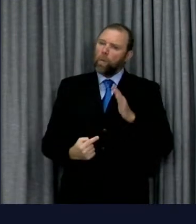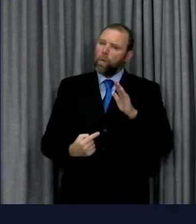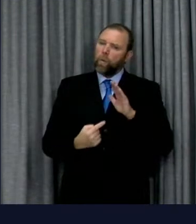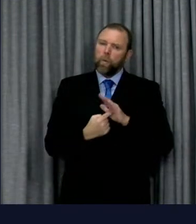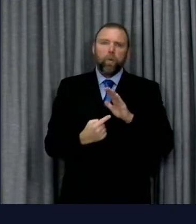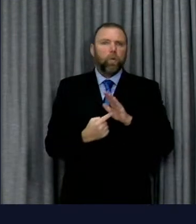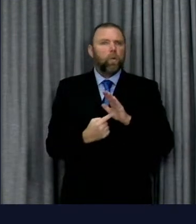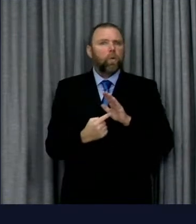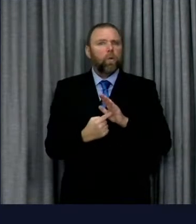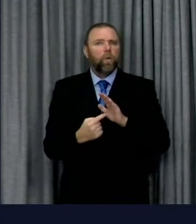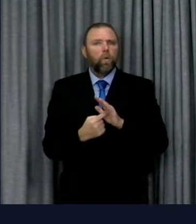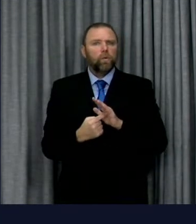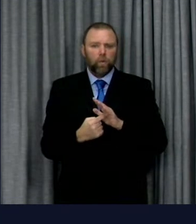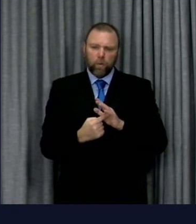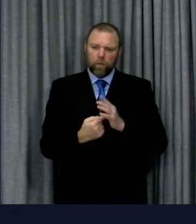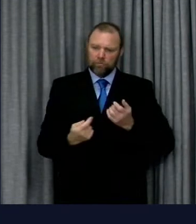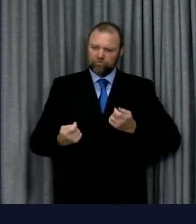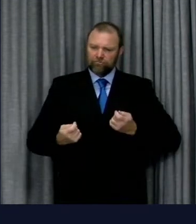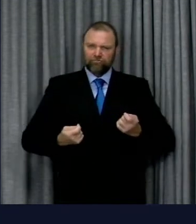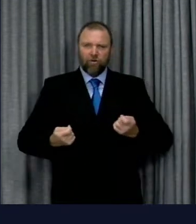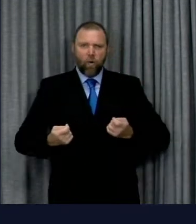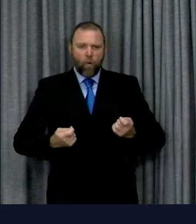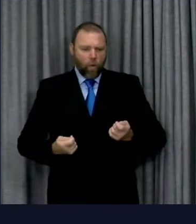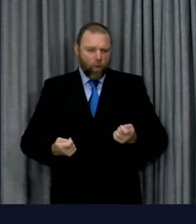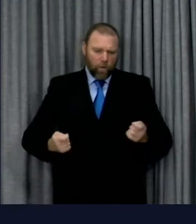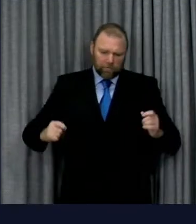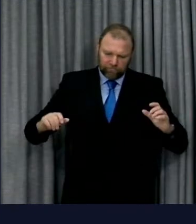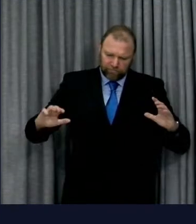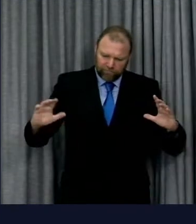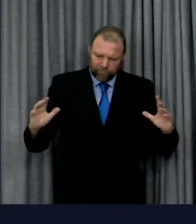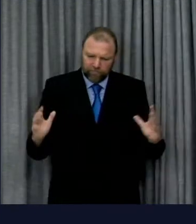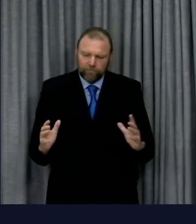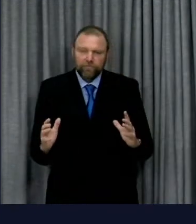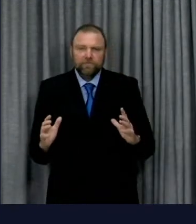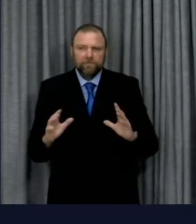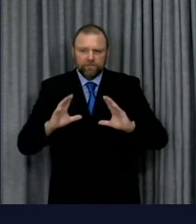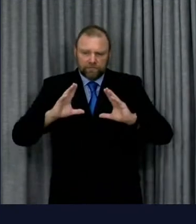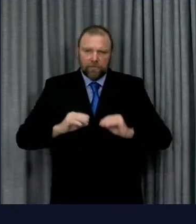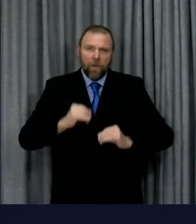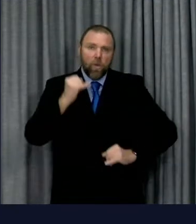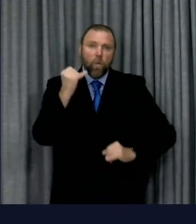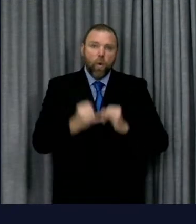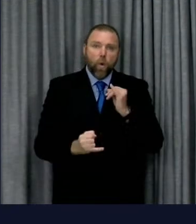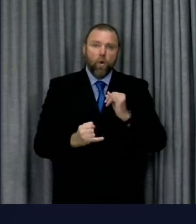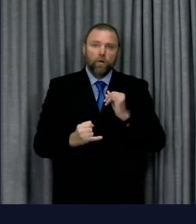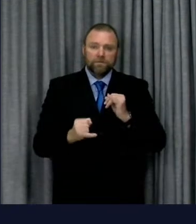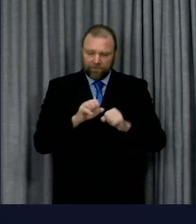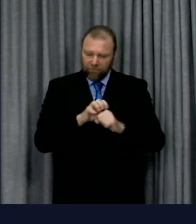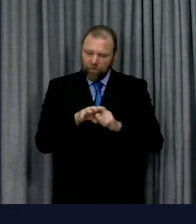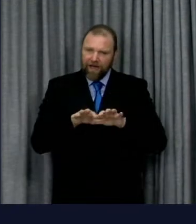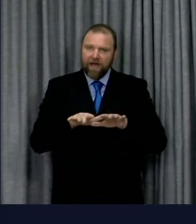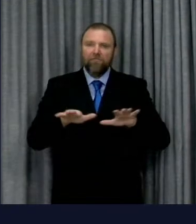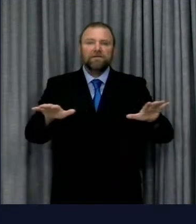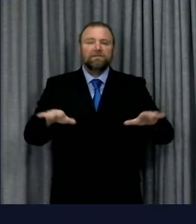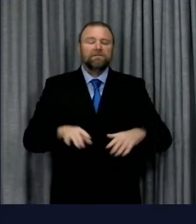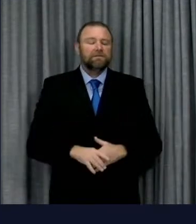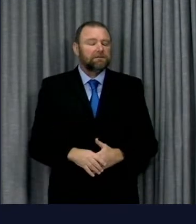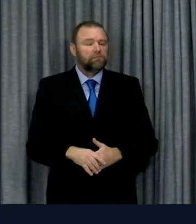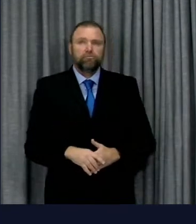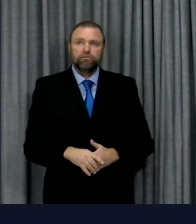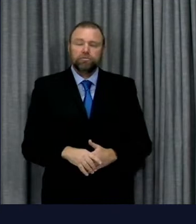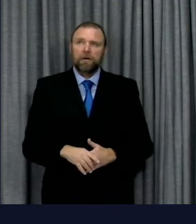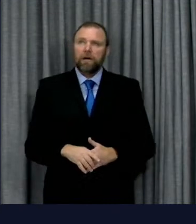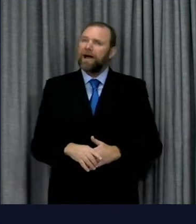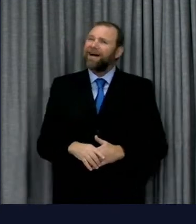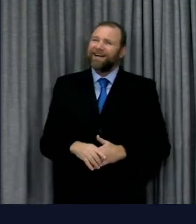the way in which we have tried to prevent the worst of coronavirus happening. I would need a lot